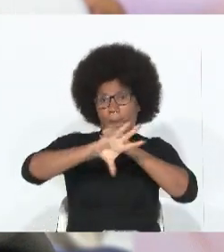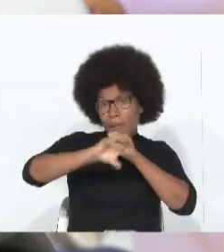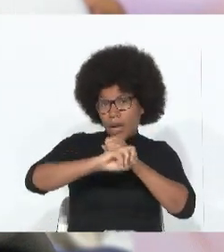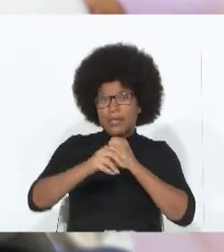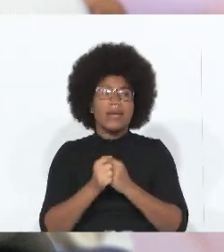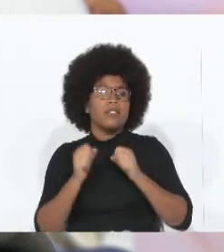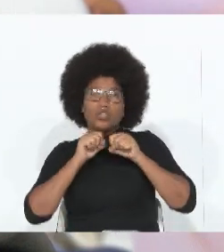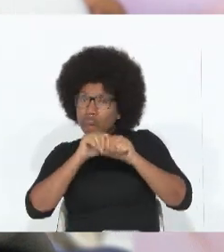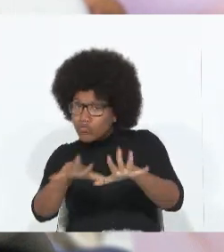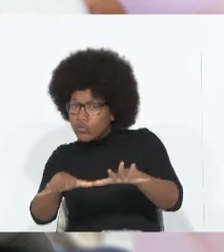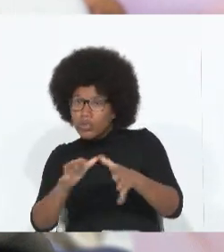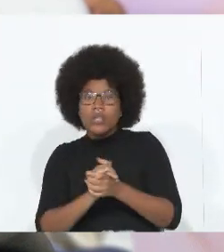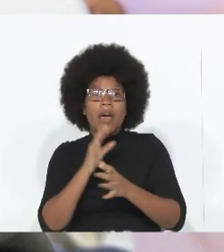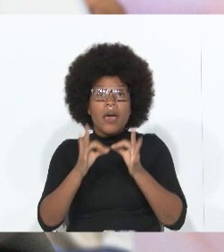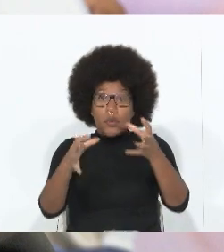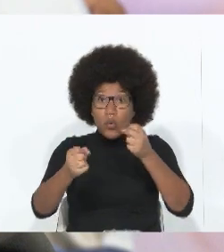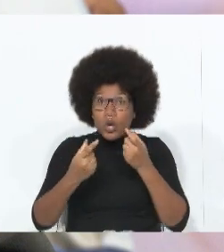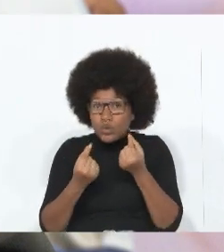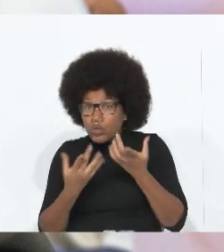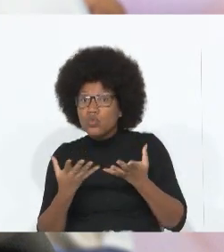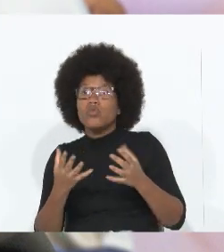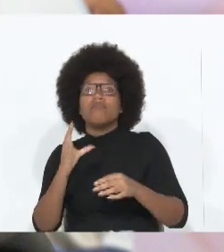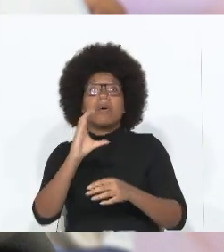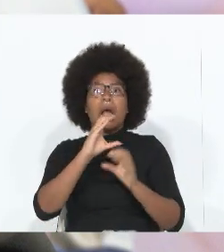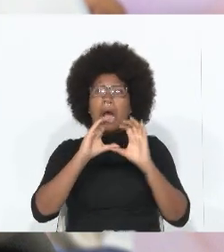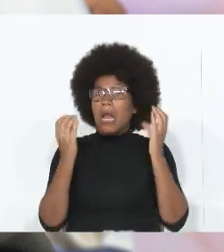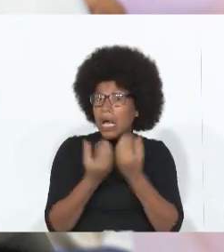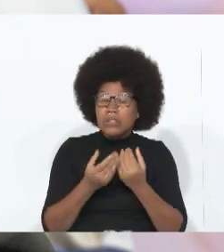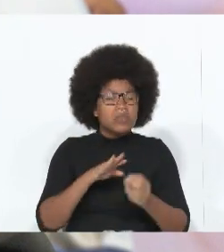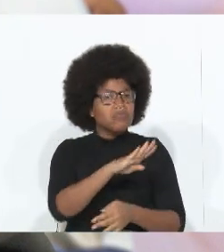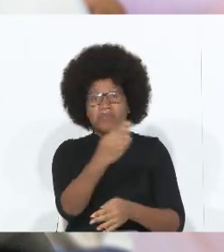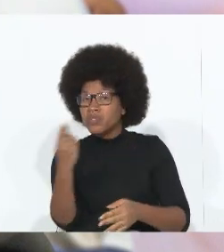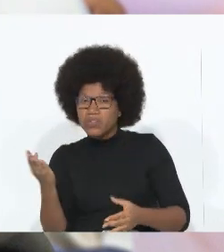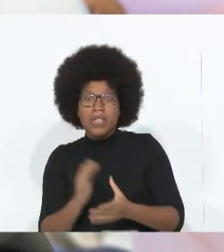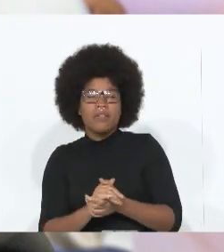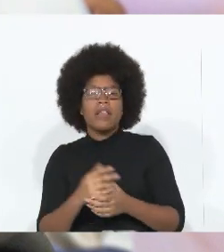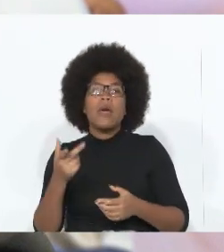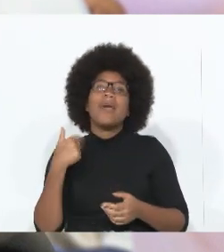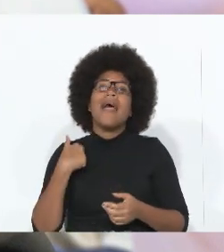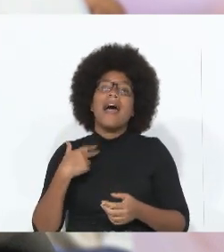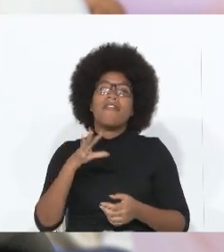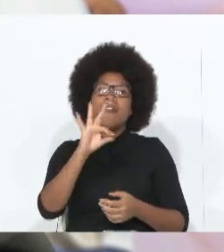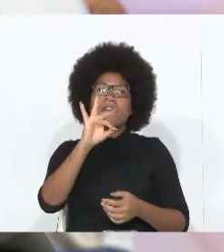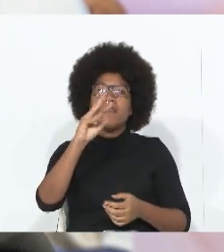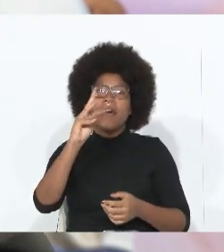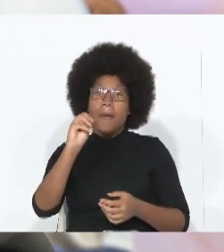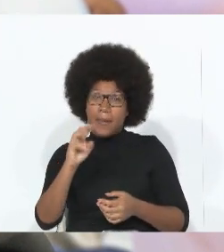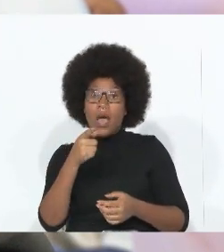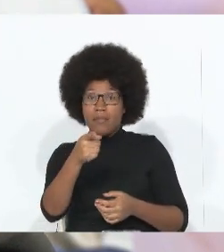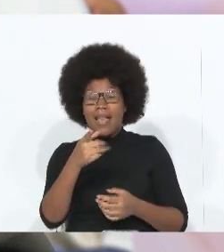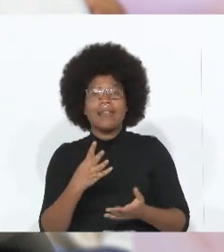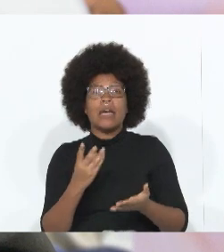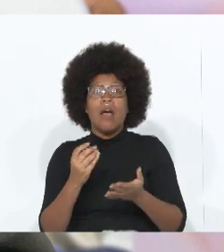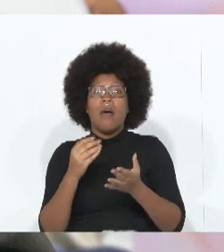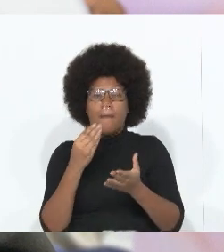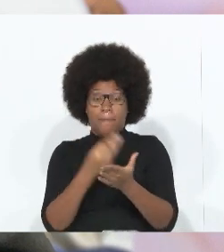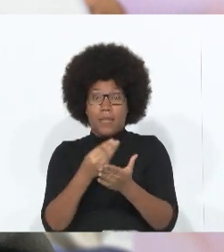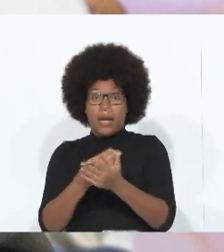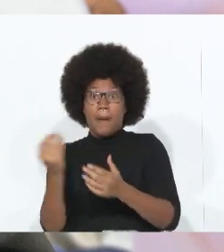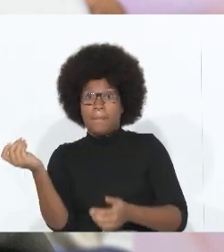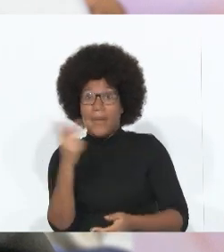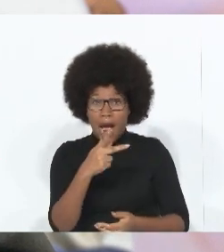as transparent and simple as possible. Correct. Yeah? I did promise the viewers,